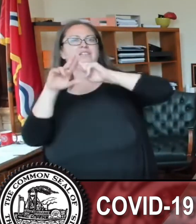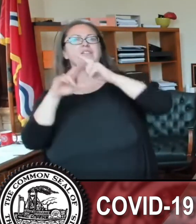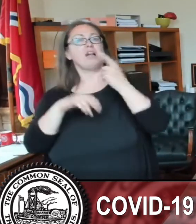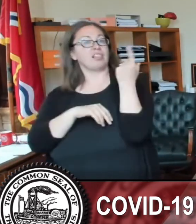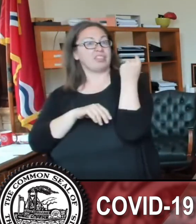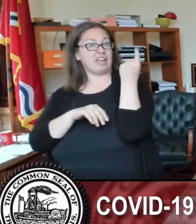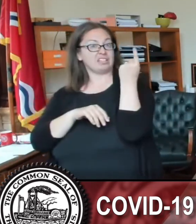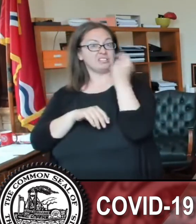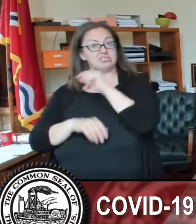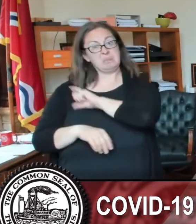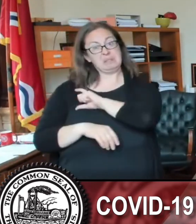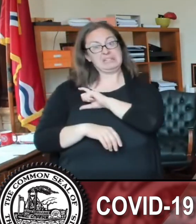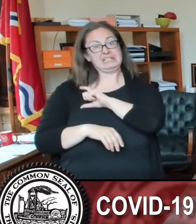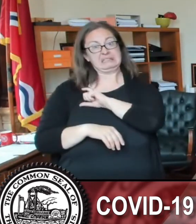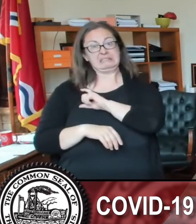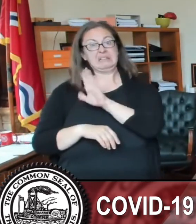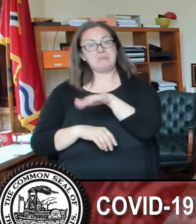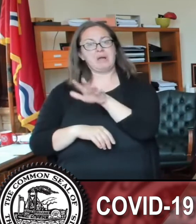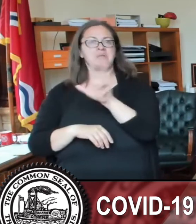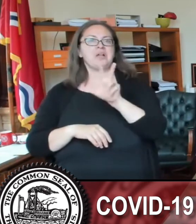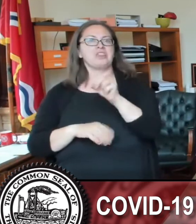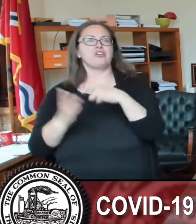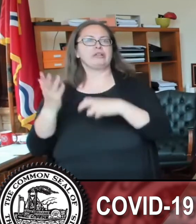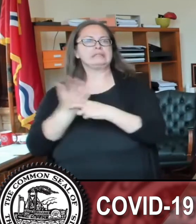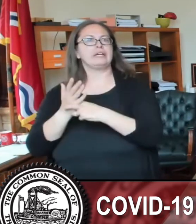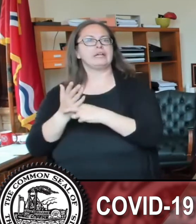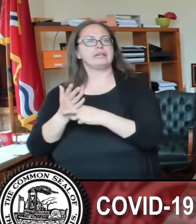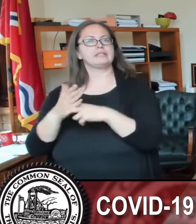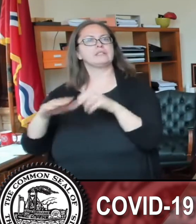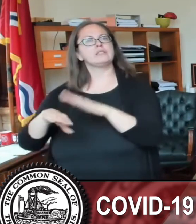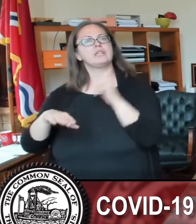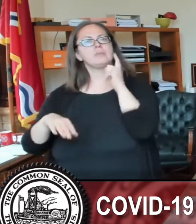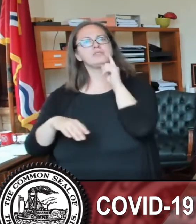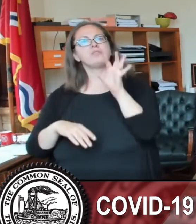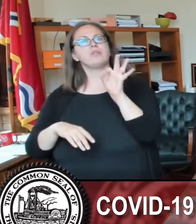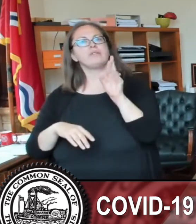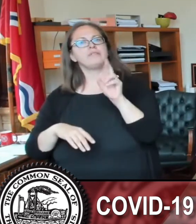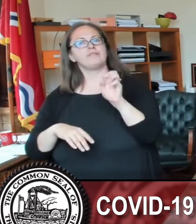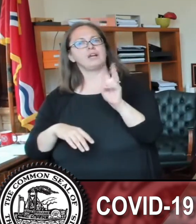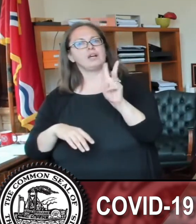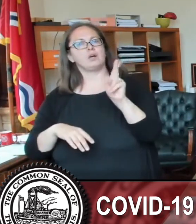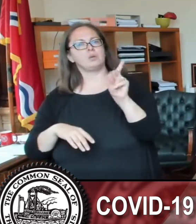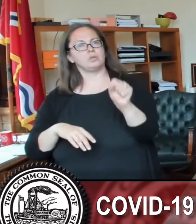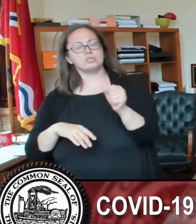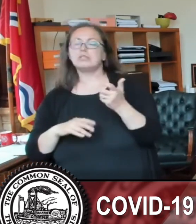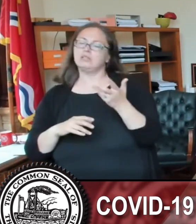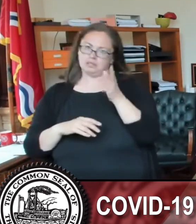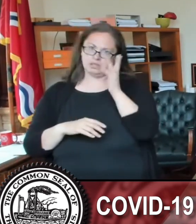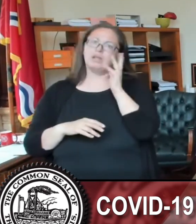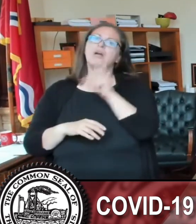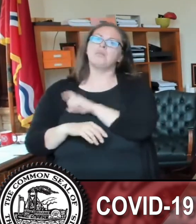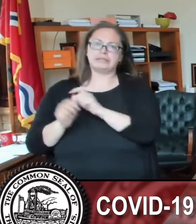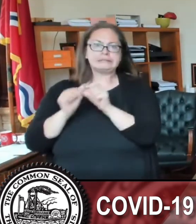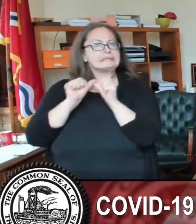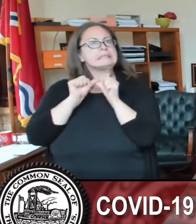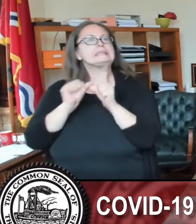30 tickets, summonses for shooting off fireworks. They will continue to enforce